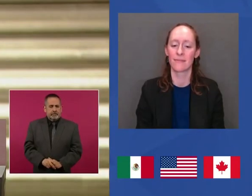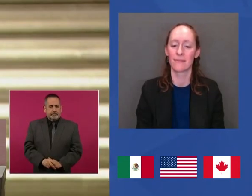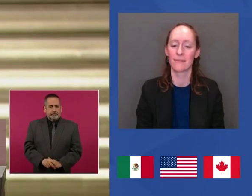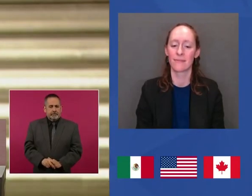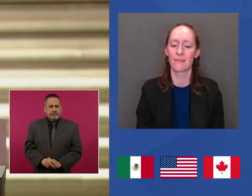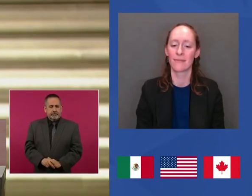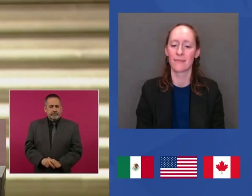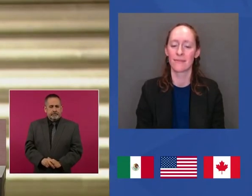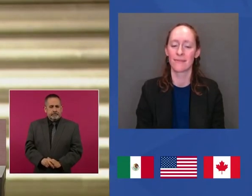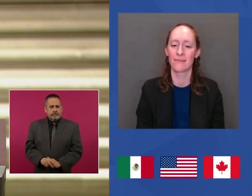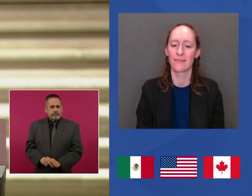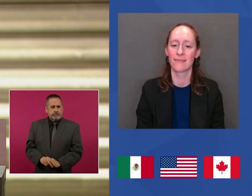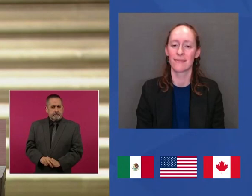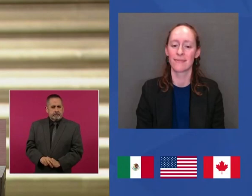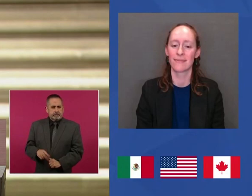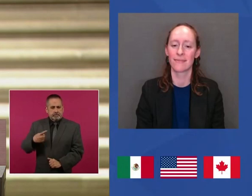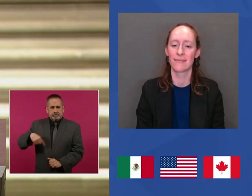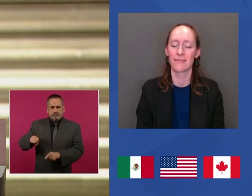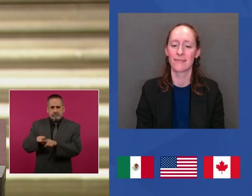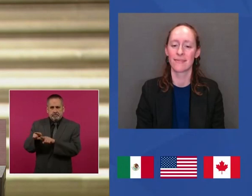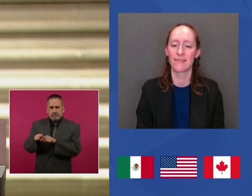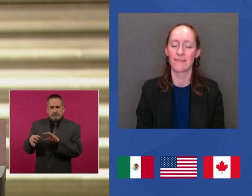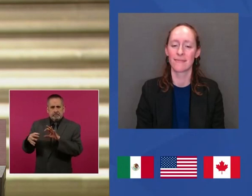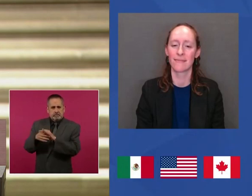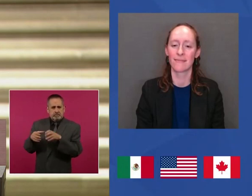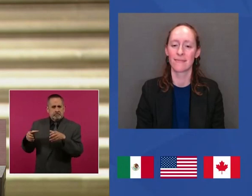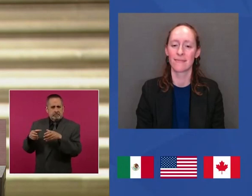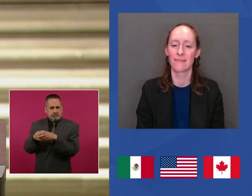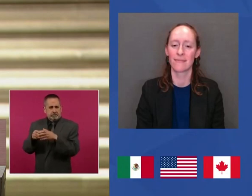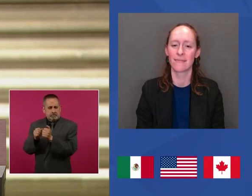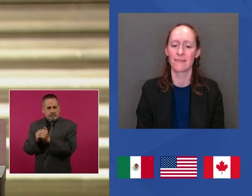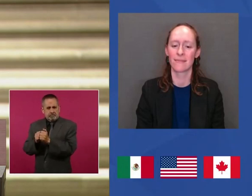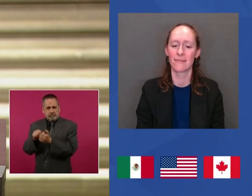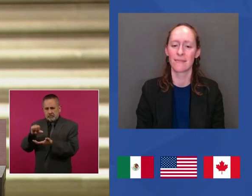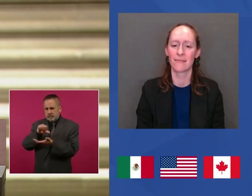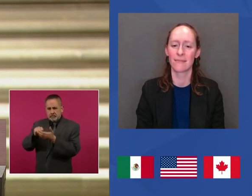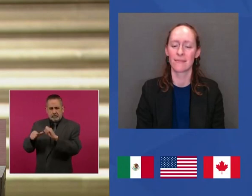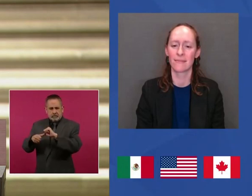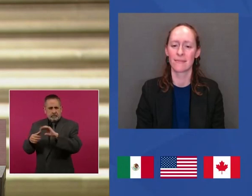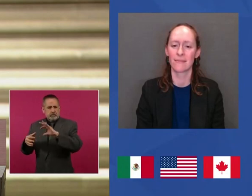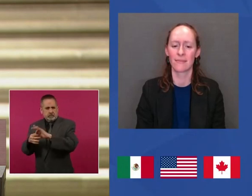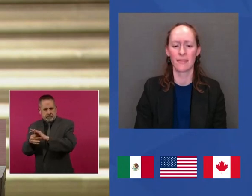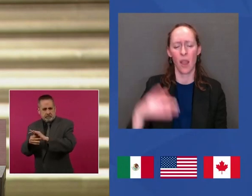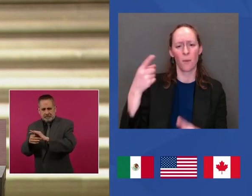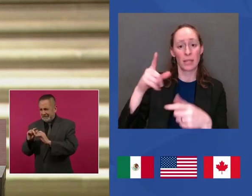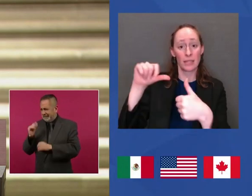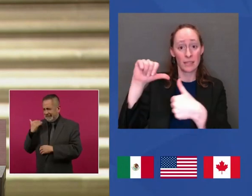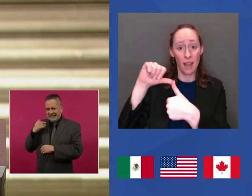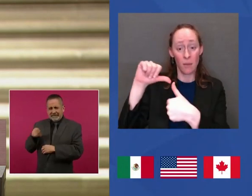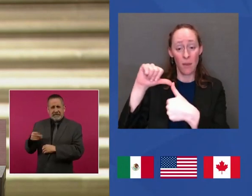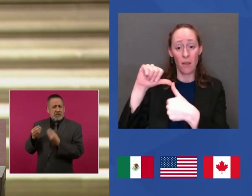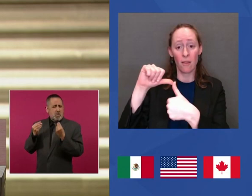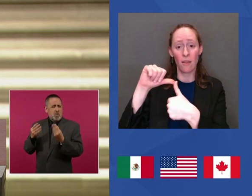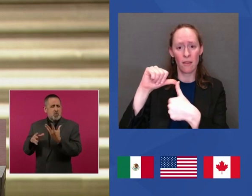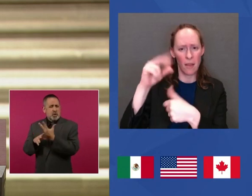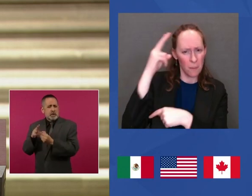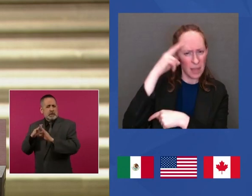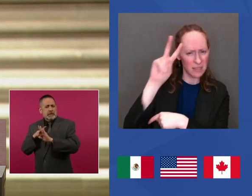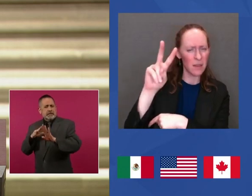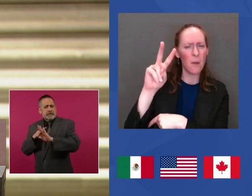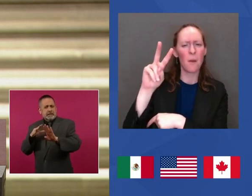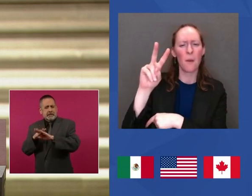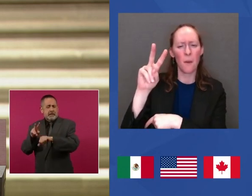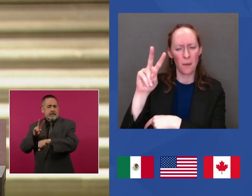there were brothers and sisters from Central America and also from Mexico, but now in recent times, a lot of